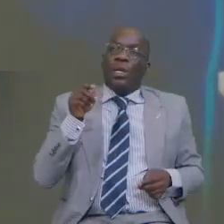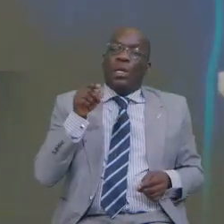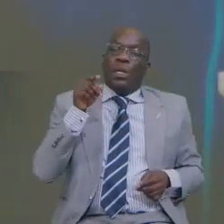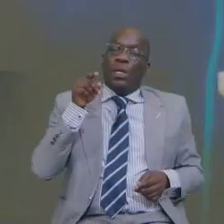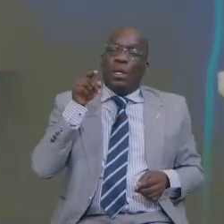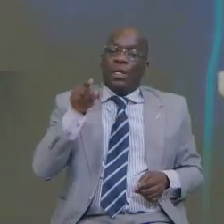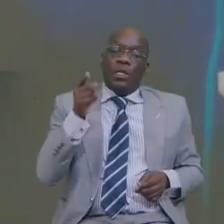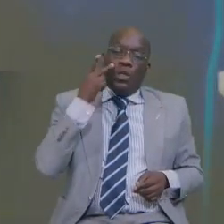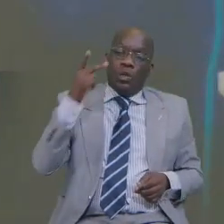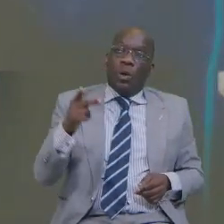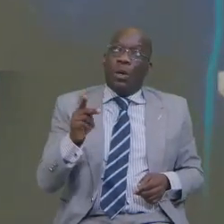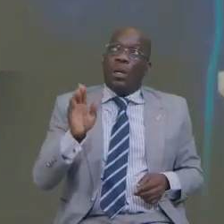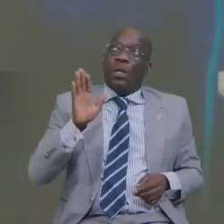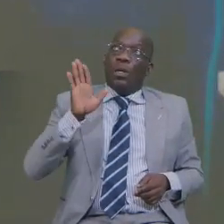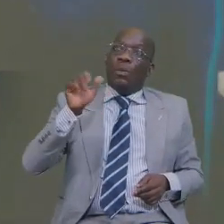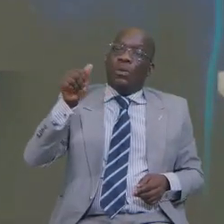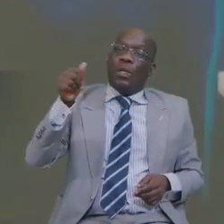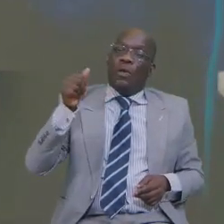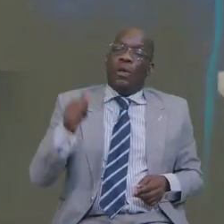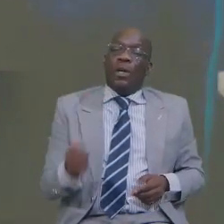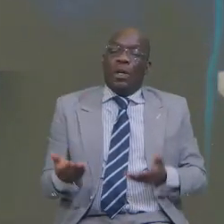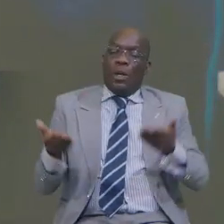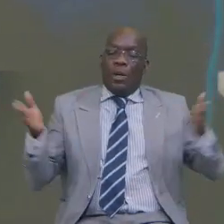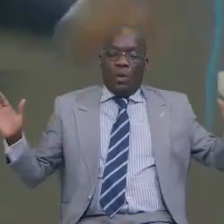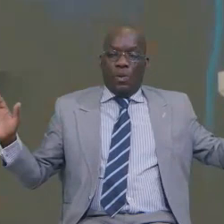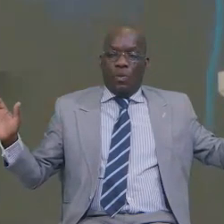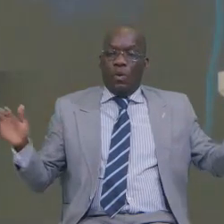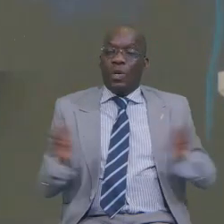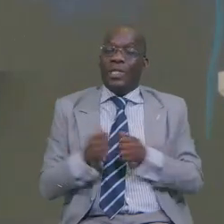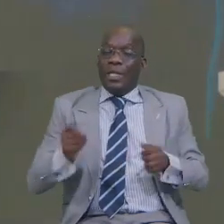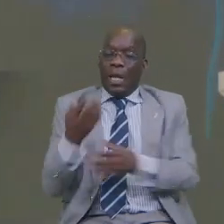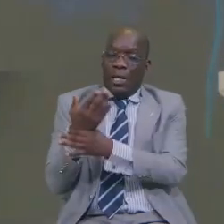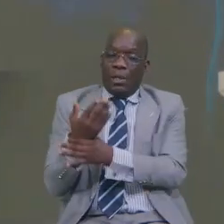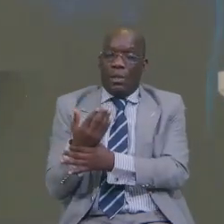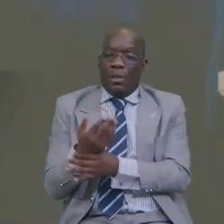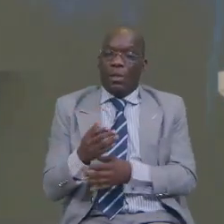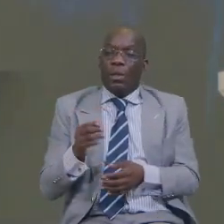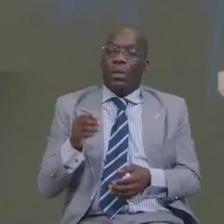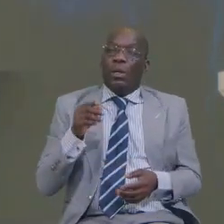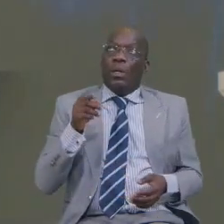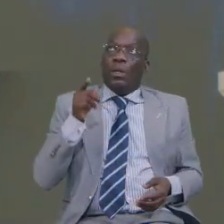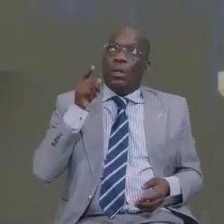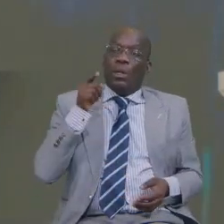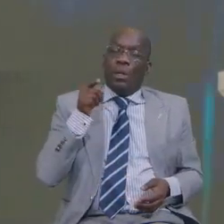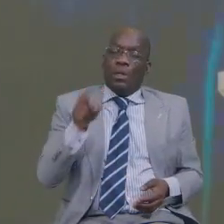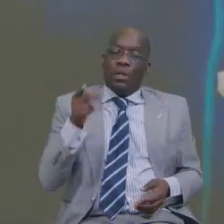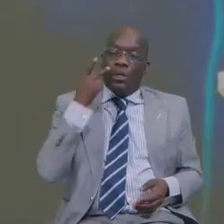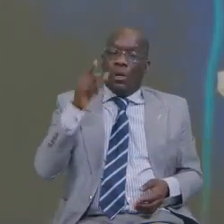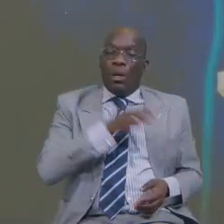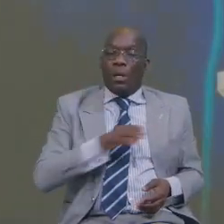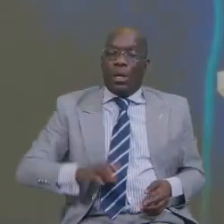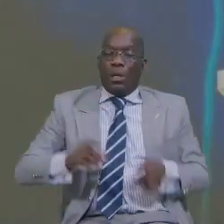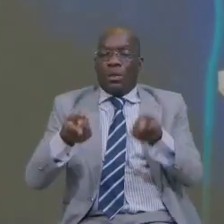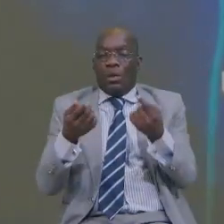He saw himself stretching hands like this. And then he saw Christ coming that announced